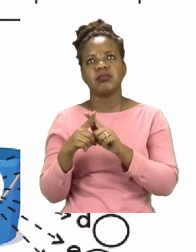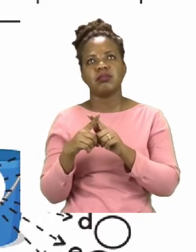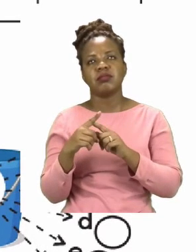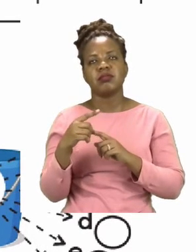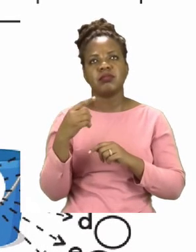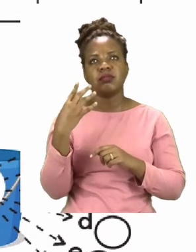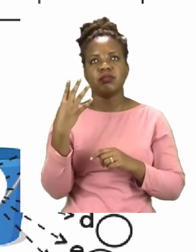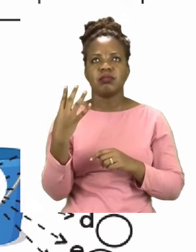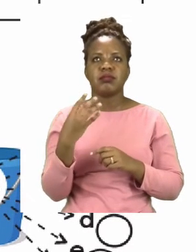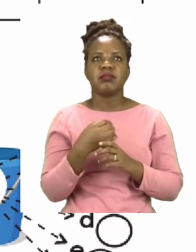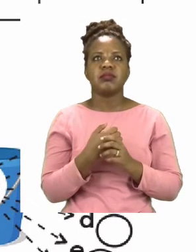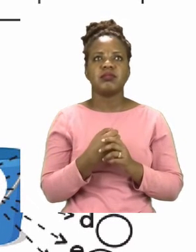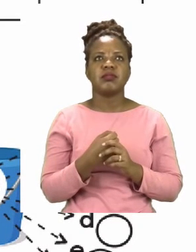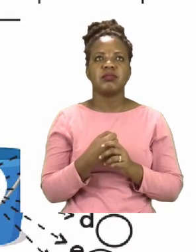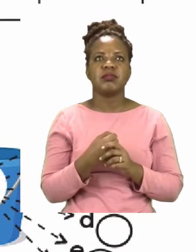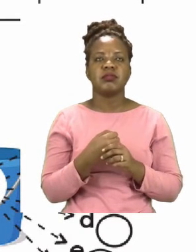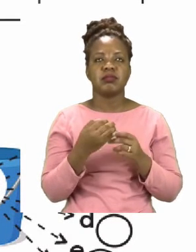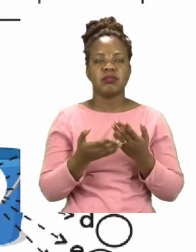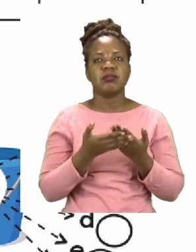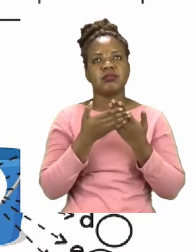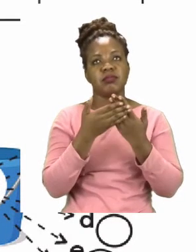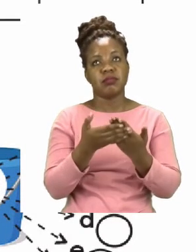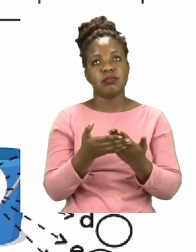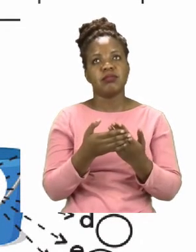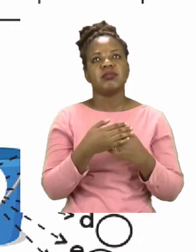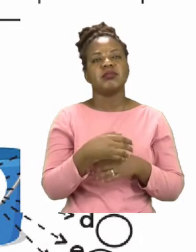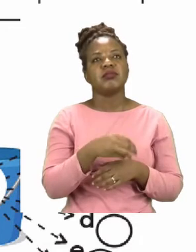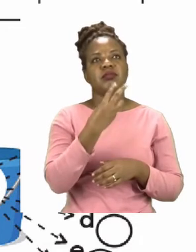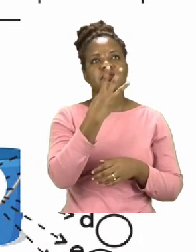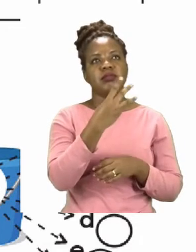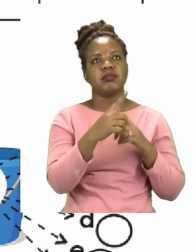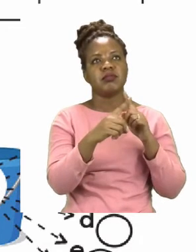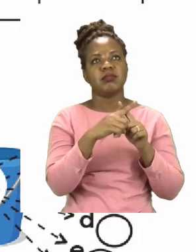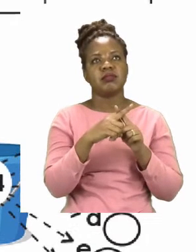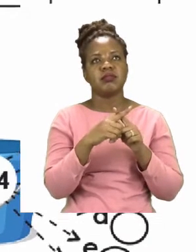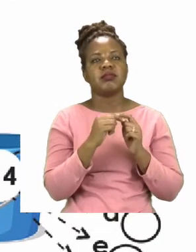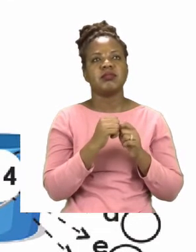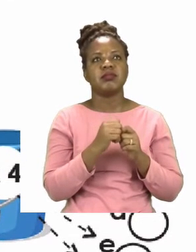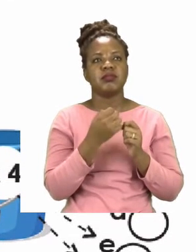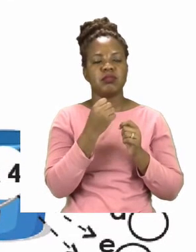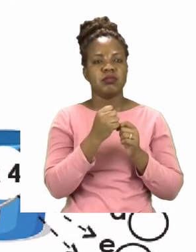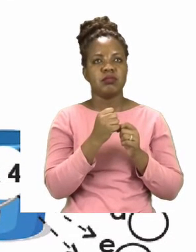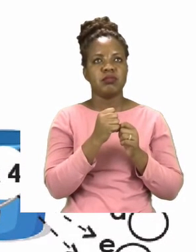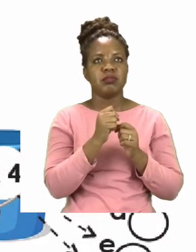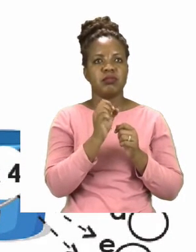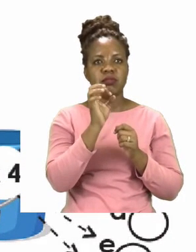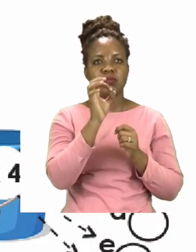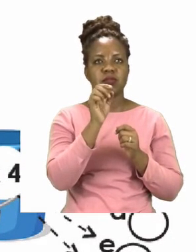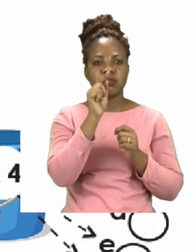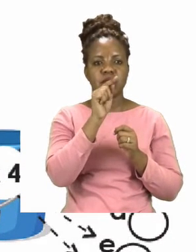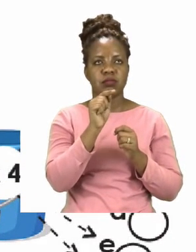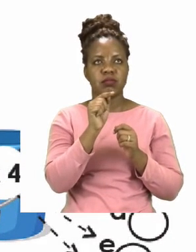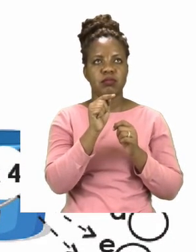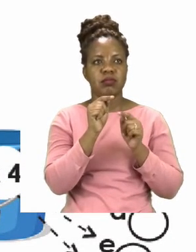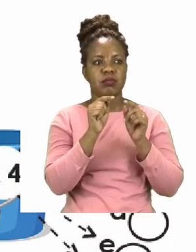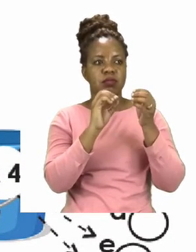3 times table. As you can see, we have the number going to the times table and then